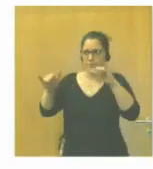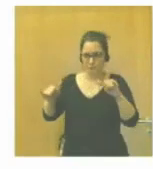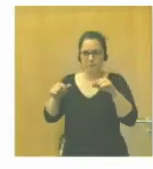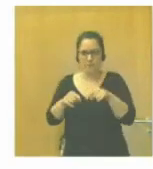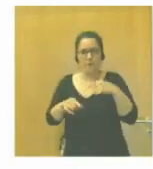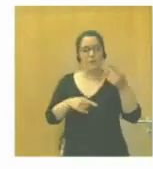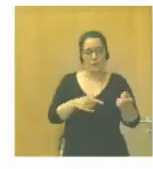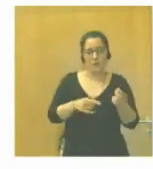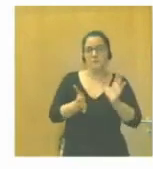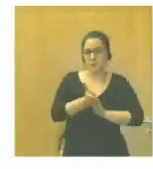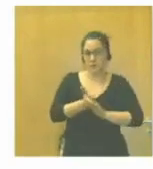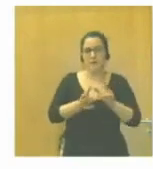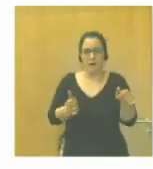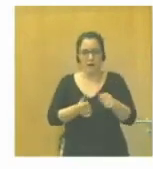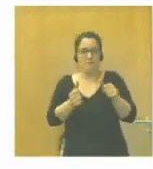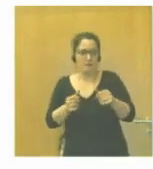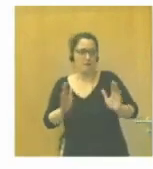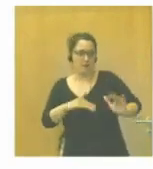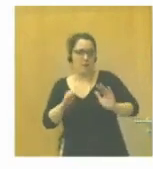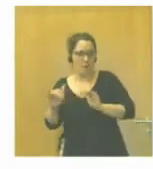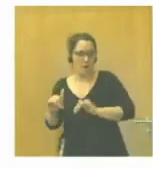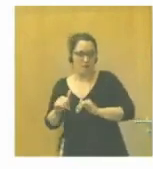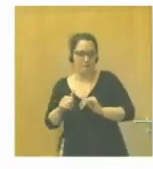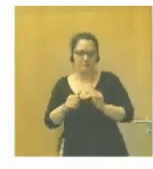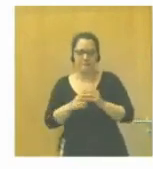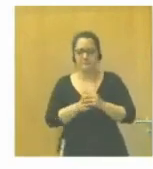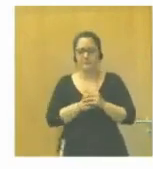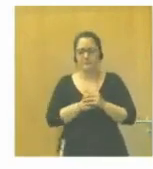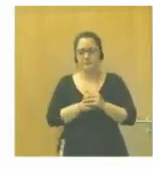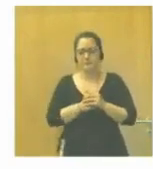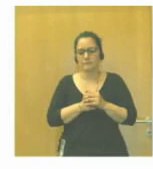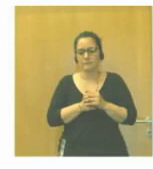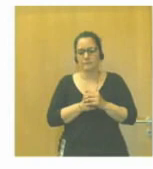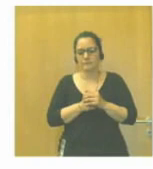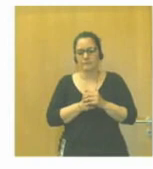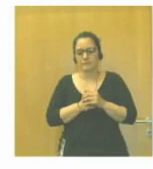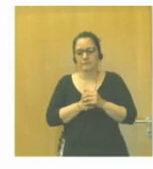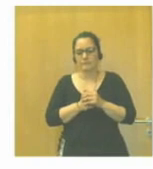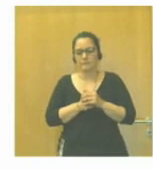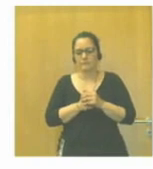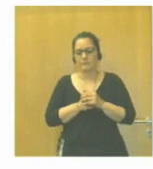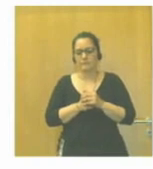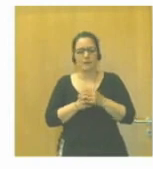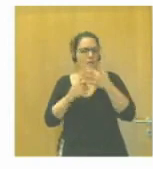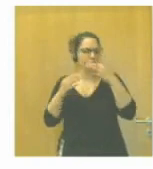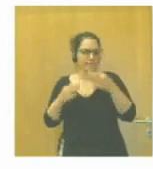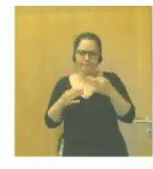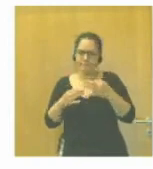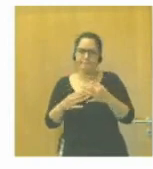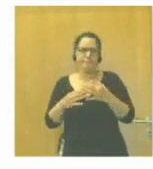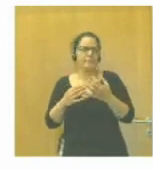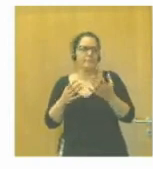this model that you're introducing. You have to know that you're doing it with fidelity, and you want to know what the impact of